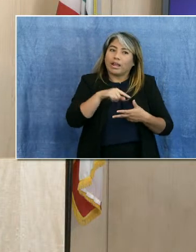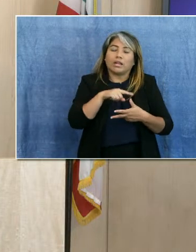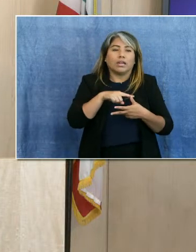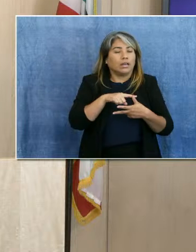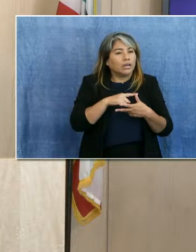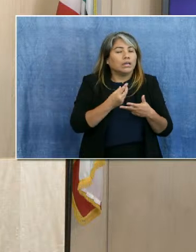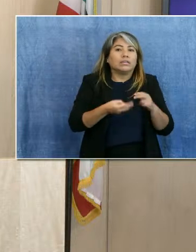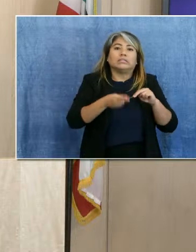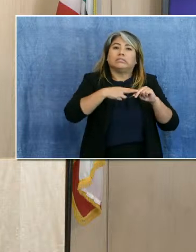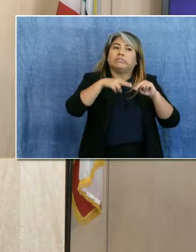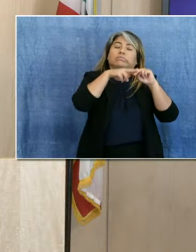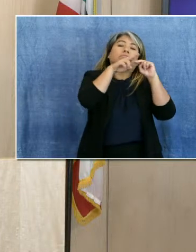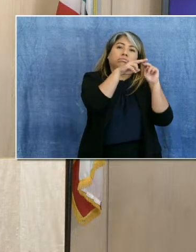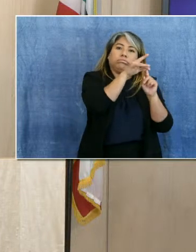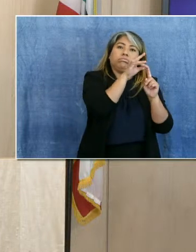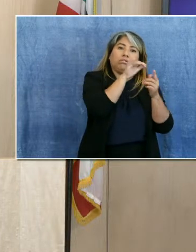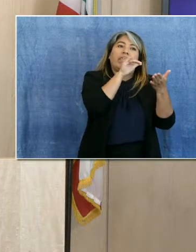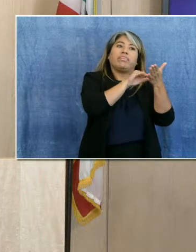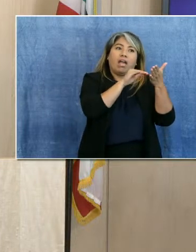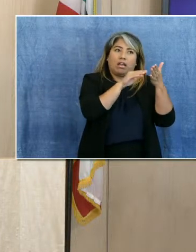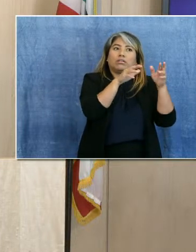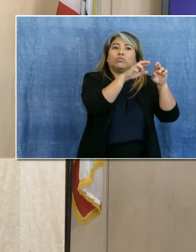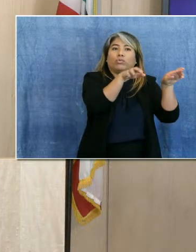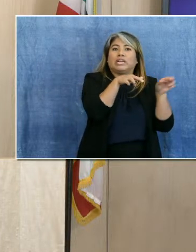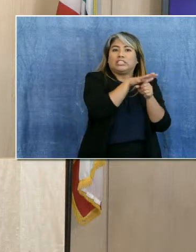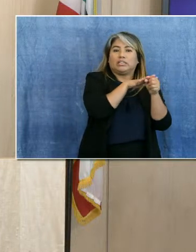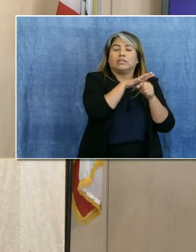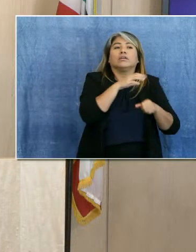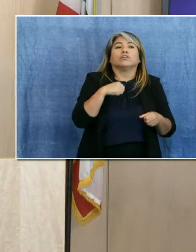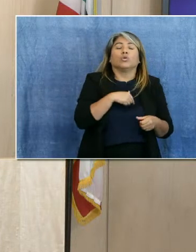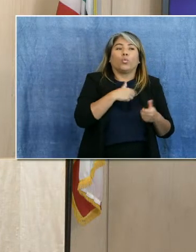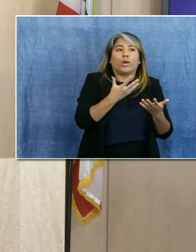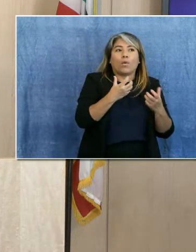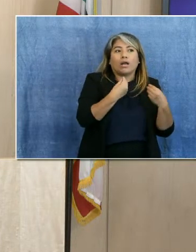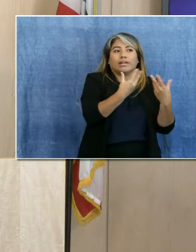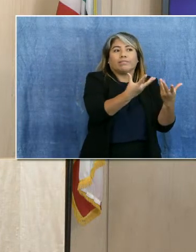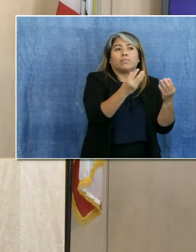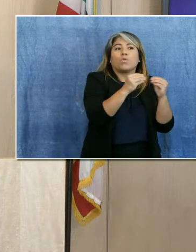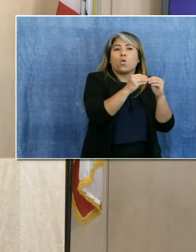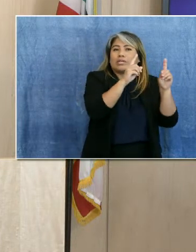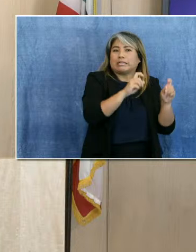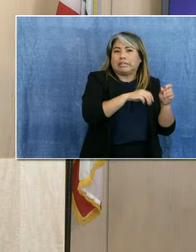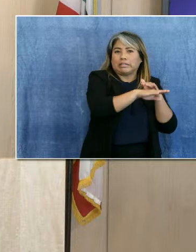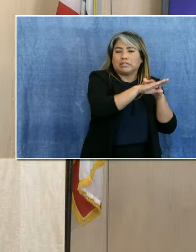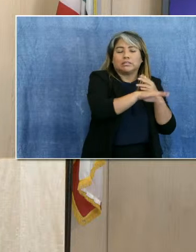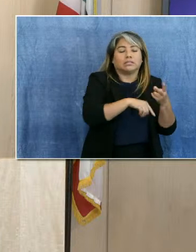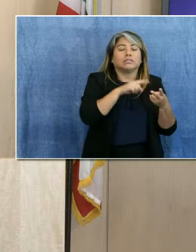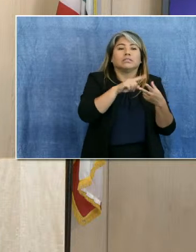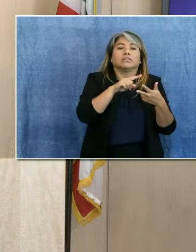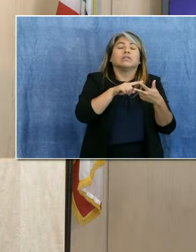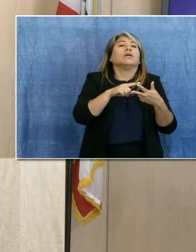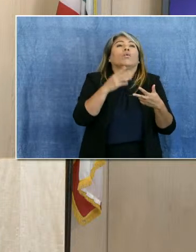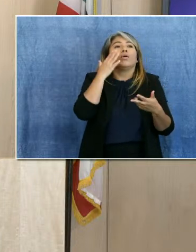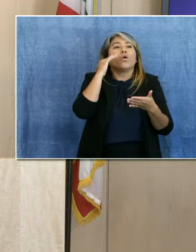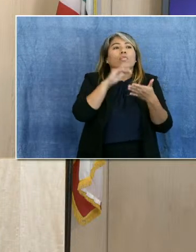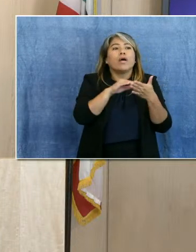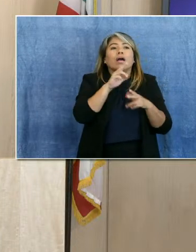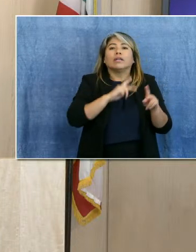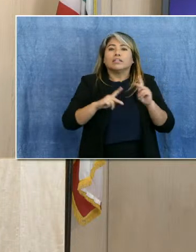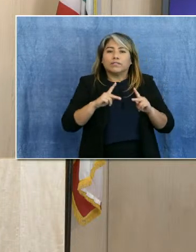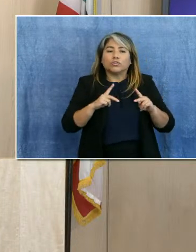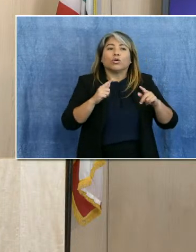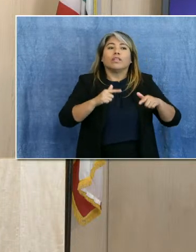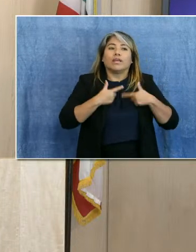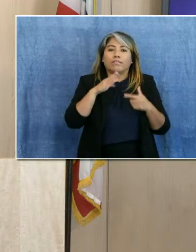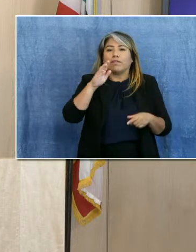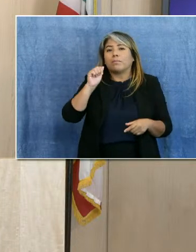increased number of cases in that region, so we are increasing testing access. Number 2, we know that individuals live in